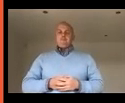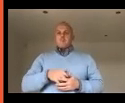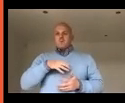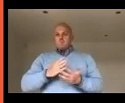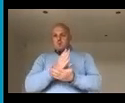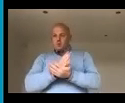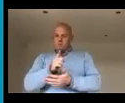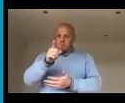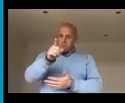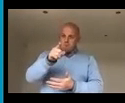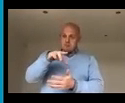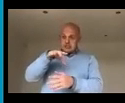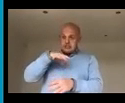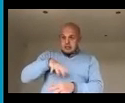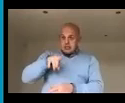need of support.